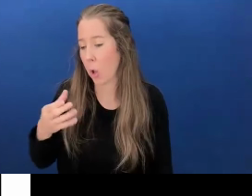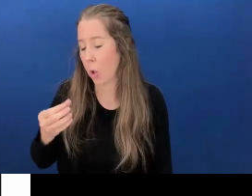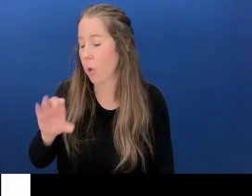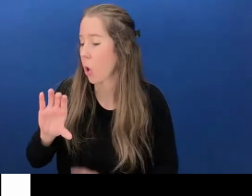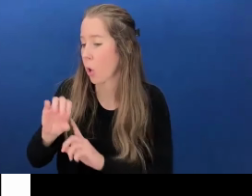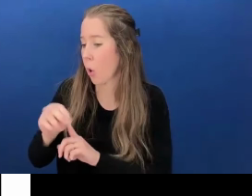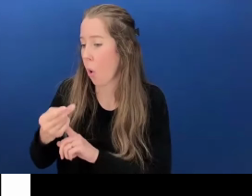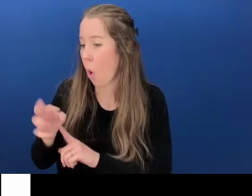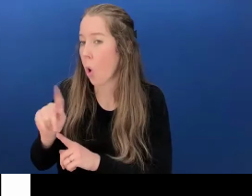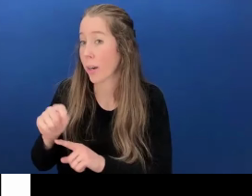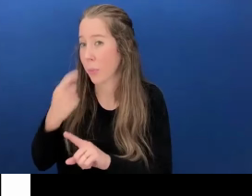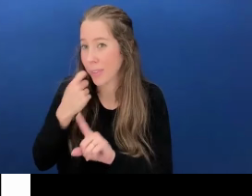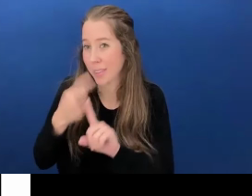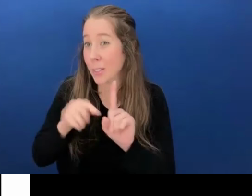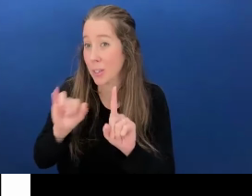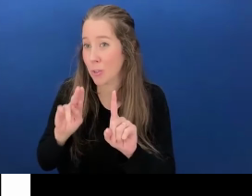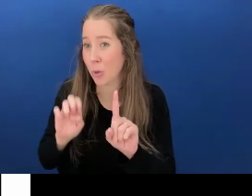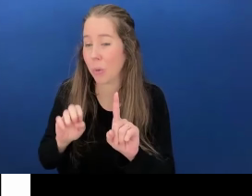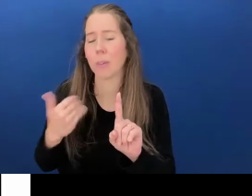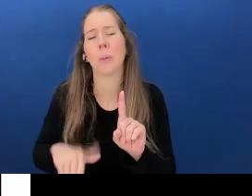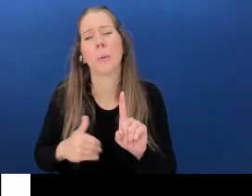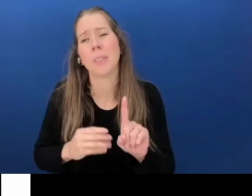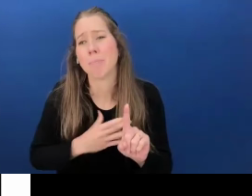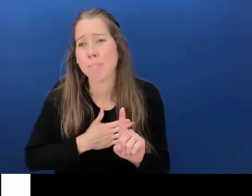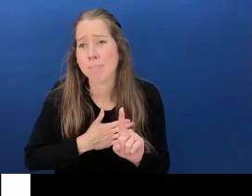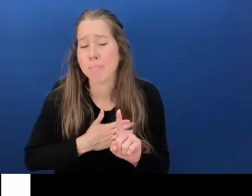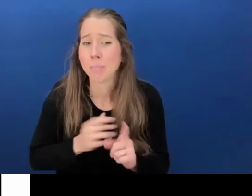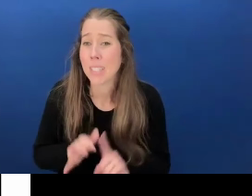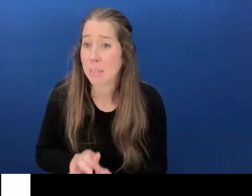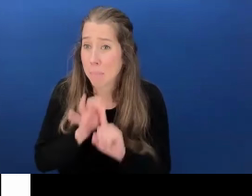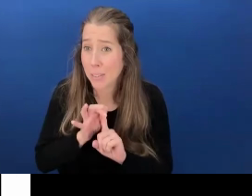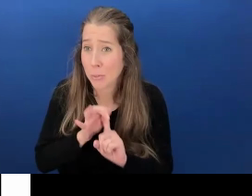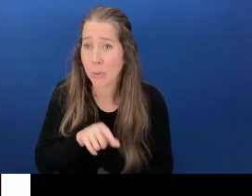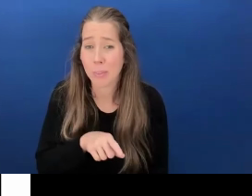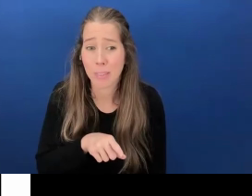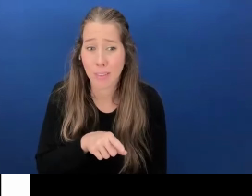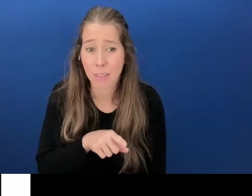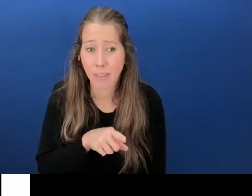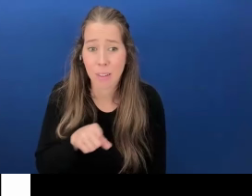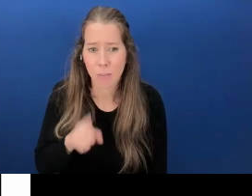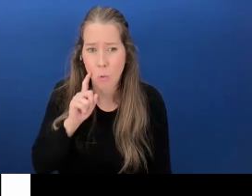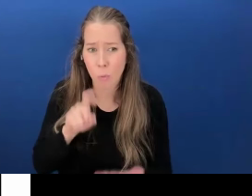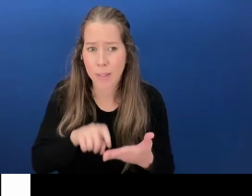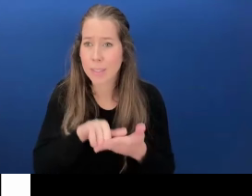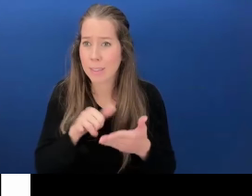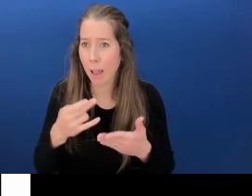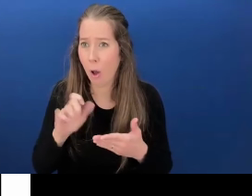year. And it was just really special. I mean, we had this here for anybody that recognizes this. This is in Forum Hall. So this is here on our campus, but it was